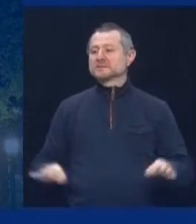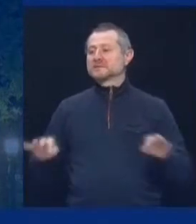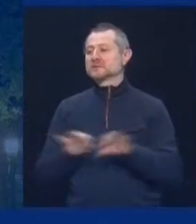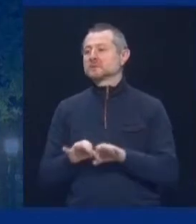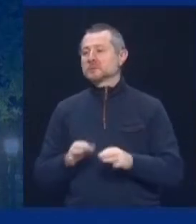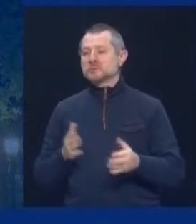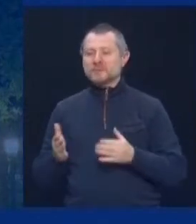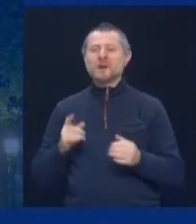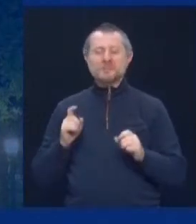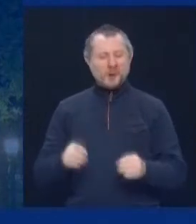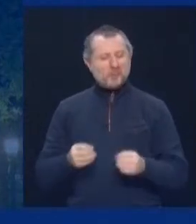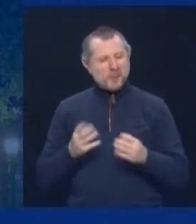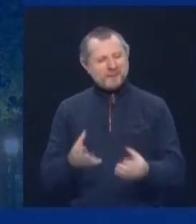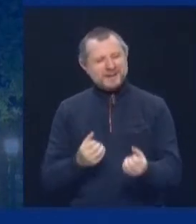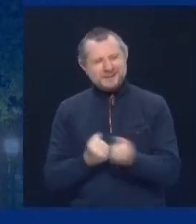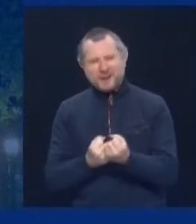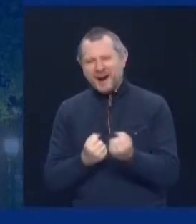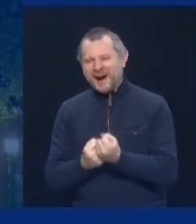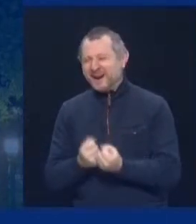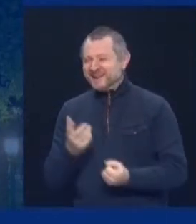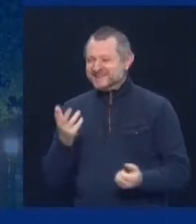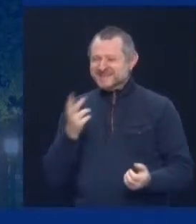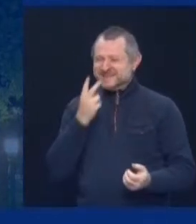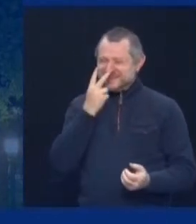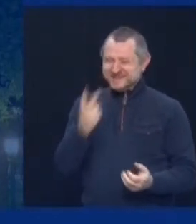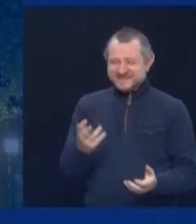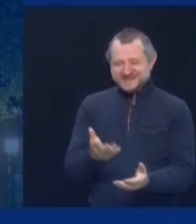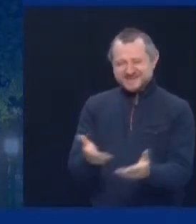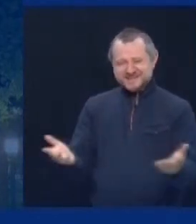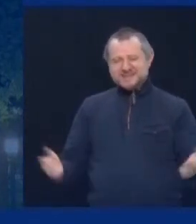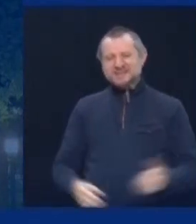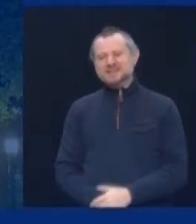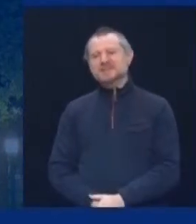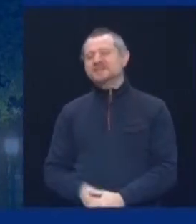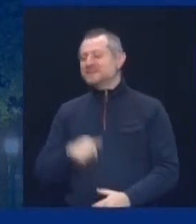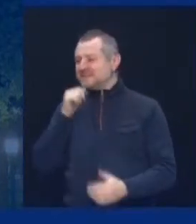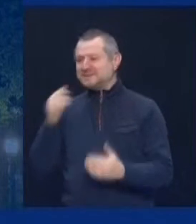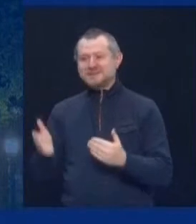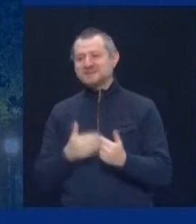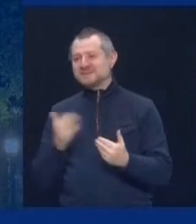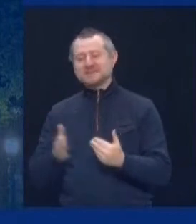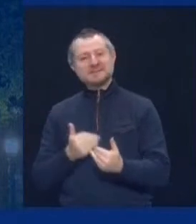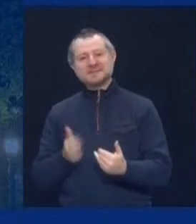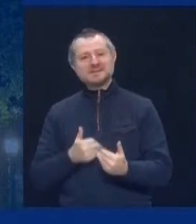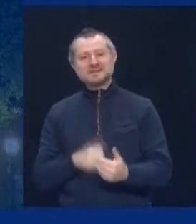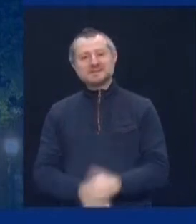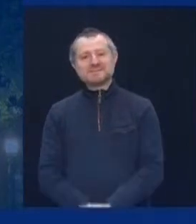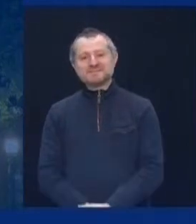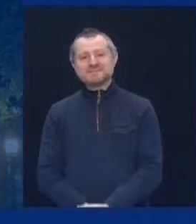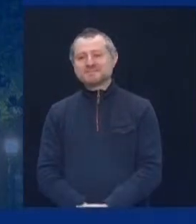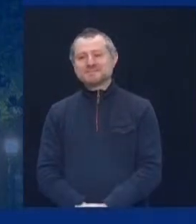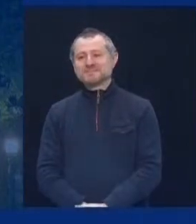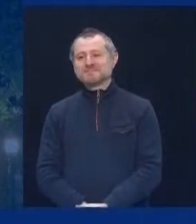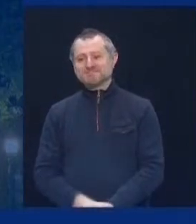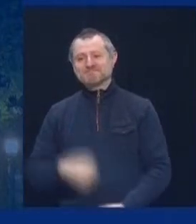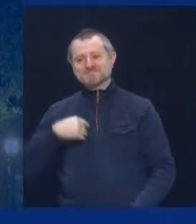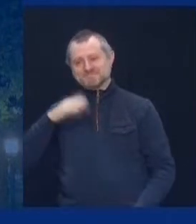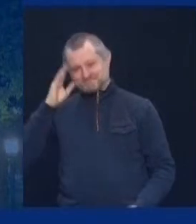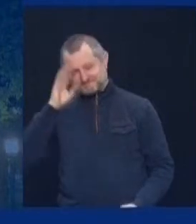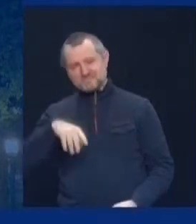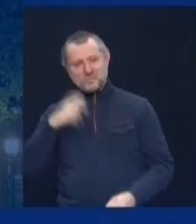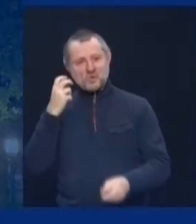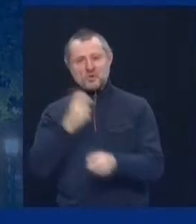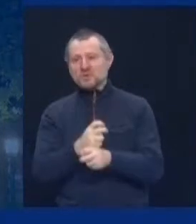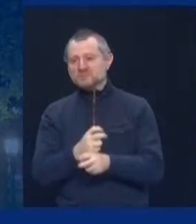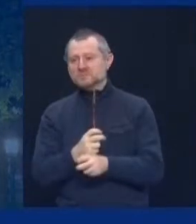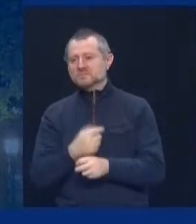Look, this is all hard. This is all hard. And I know hard.